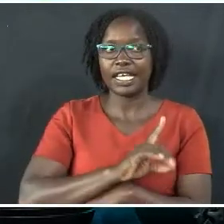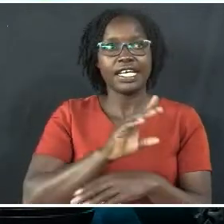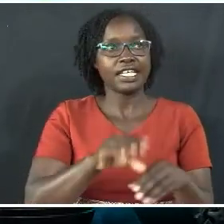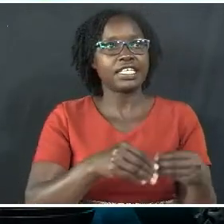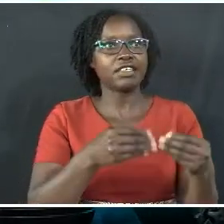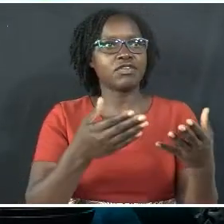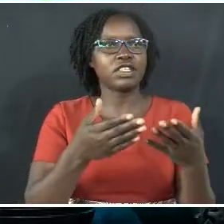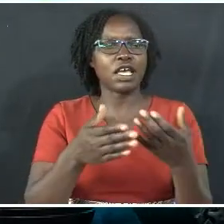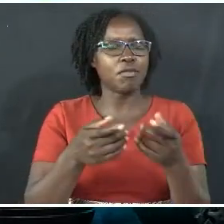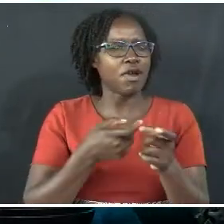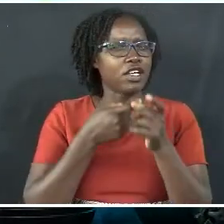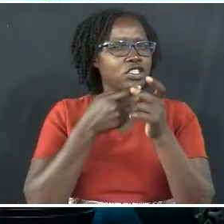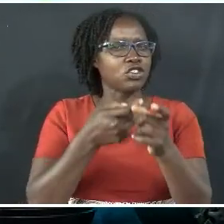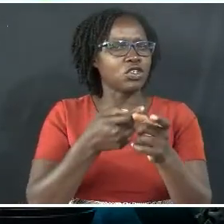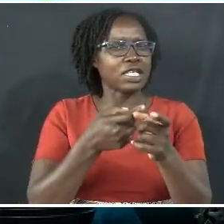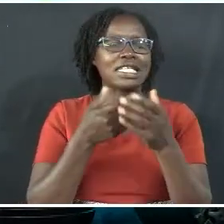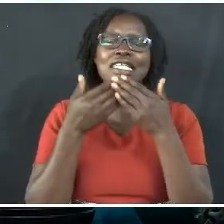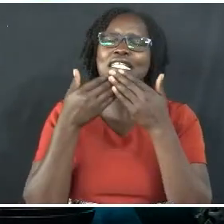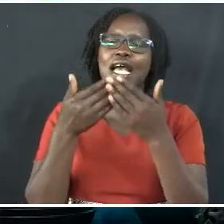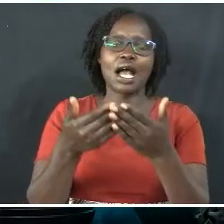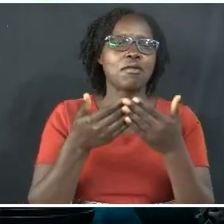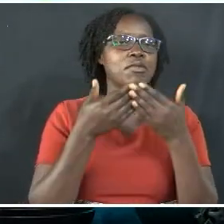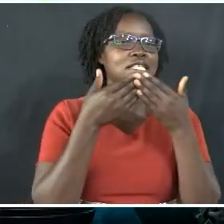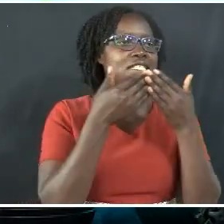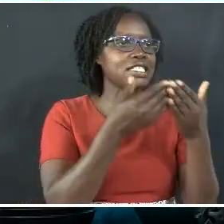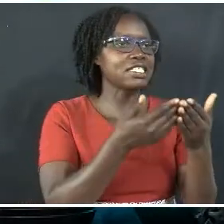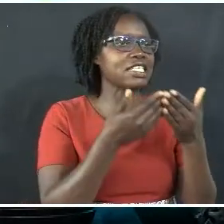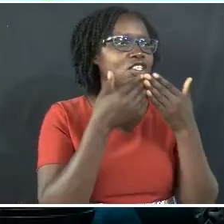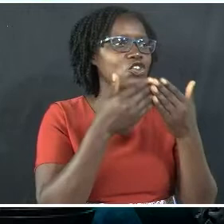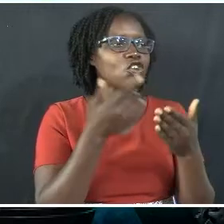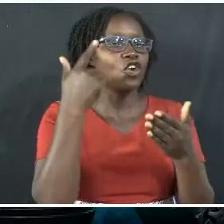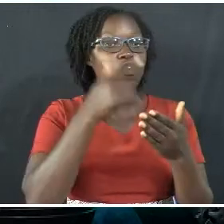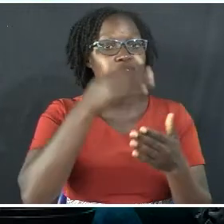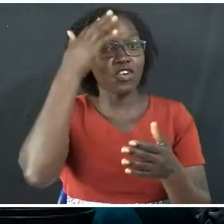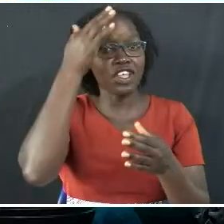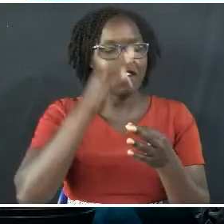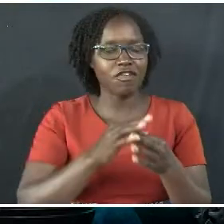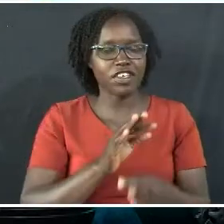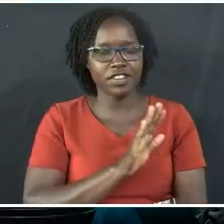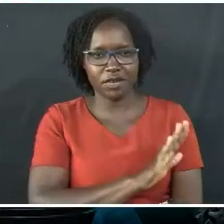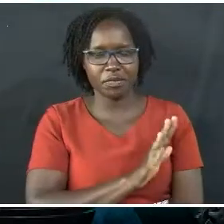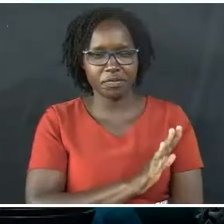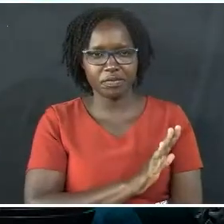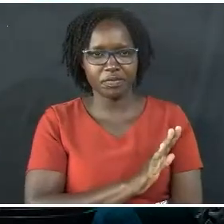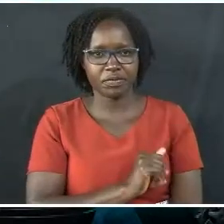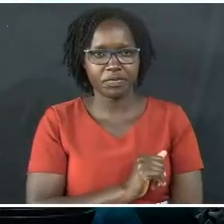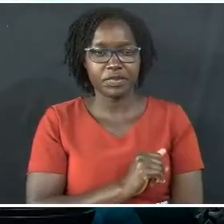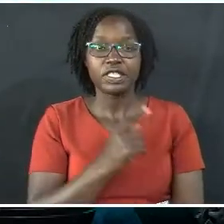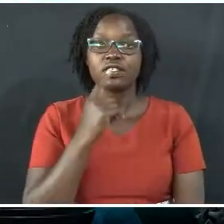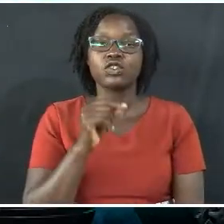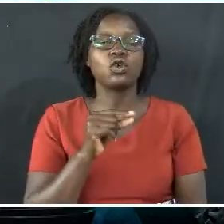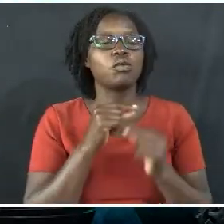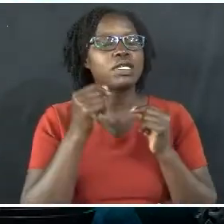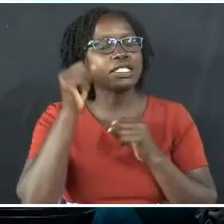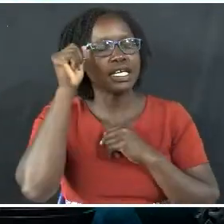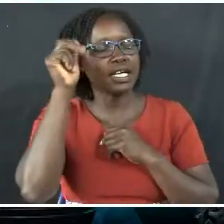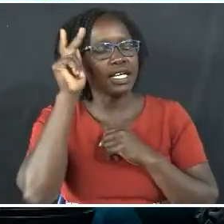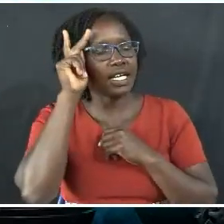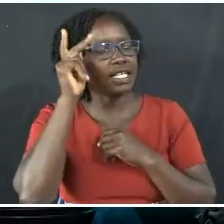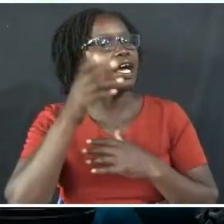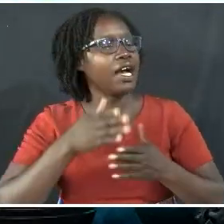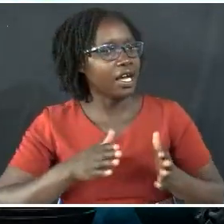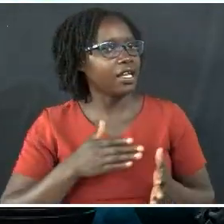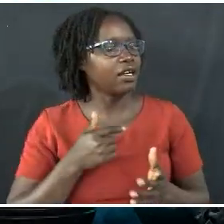them a token in appreciation for their faith. And so, Pastor Akali, you will permit